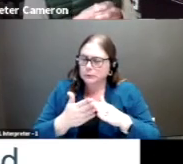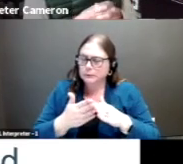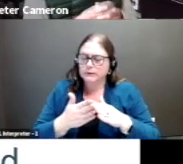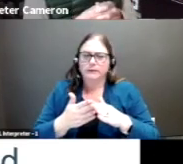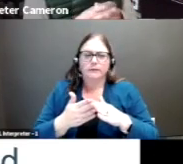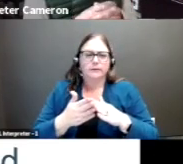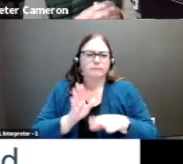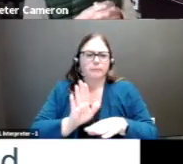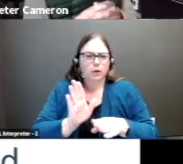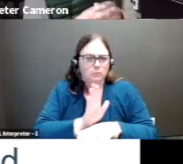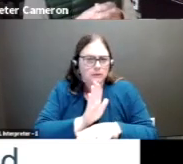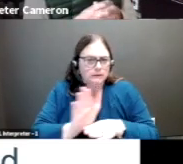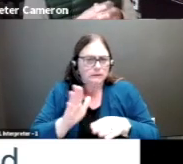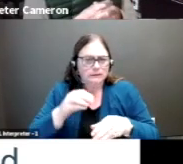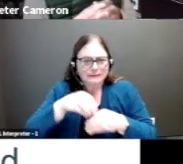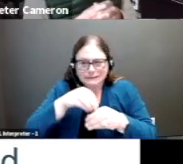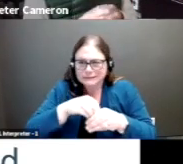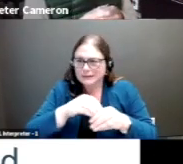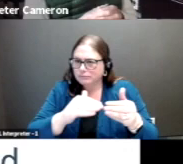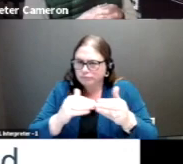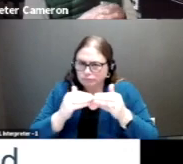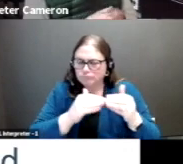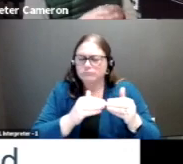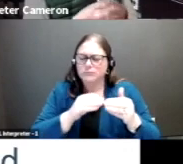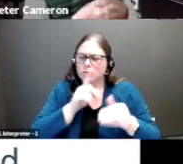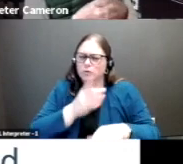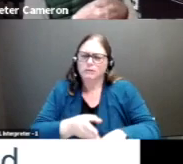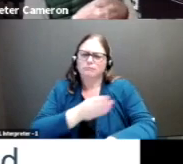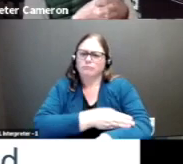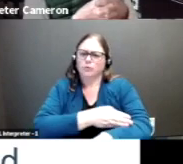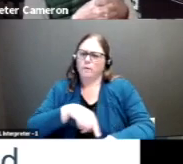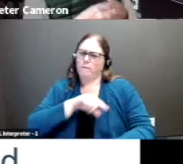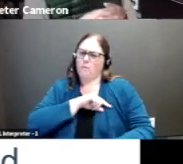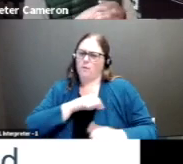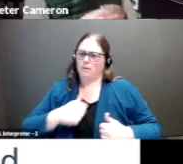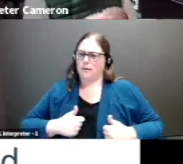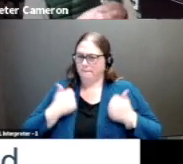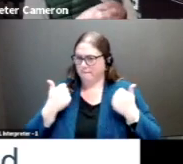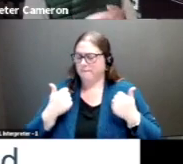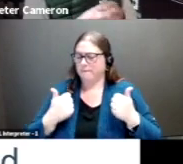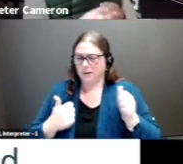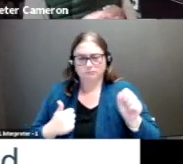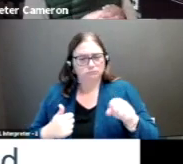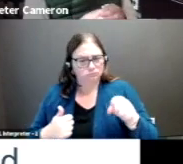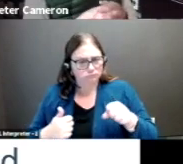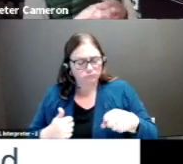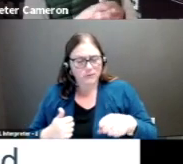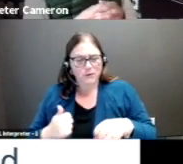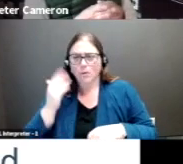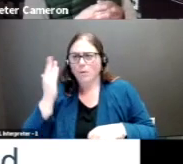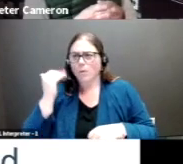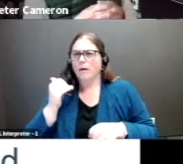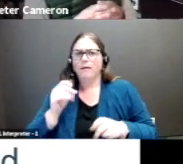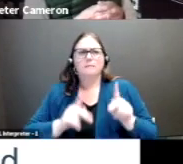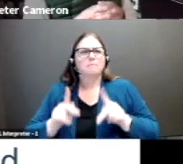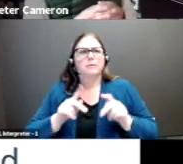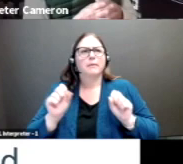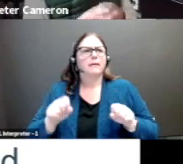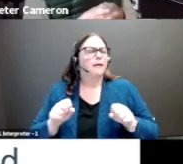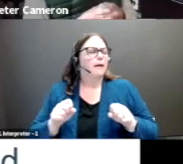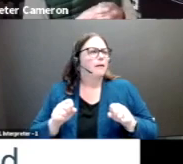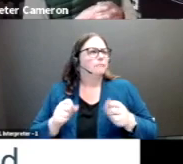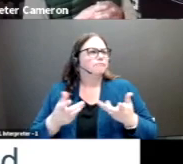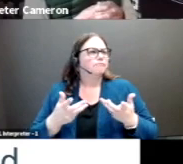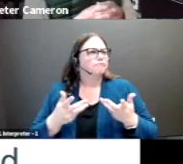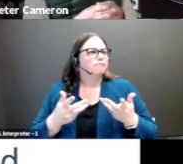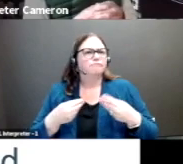businesses. It's improved quality of life because people have more say, have more